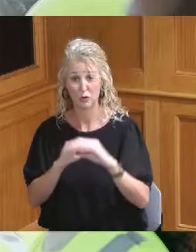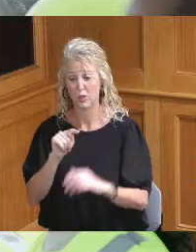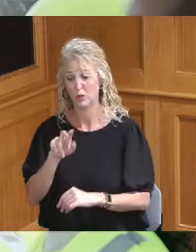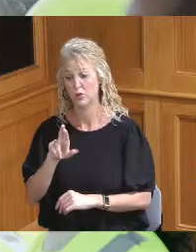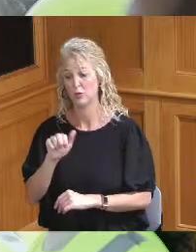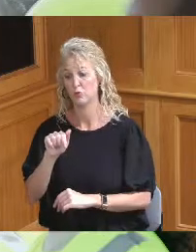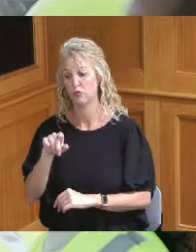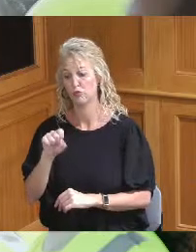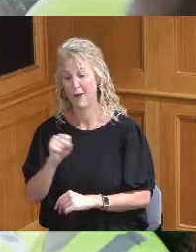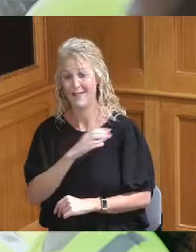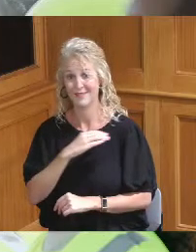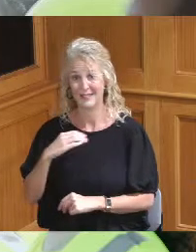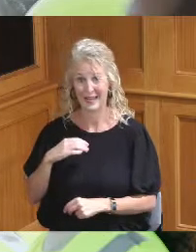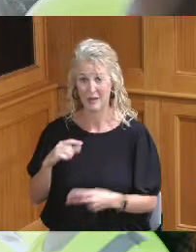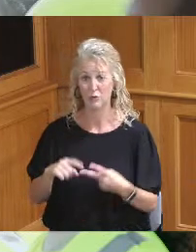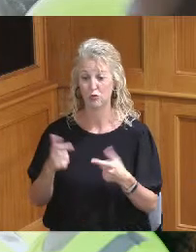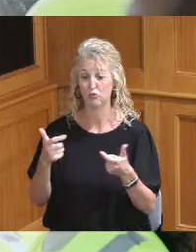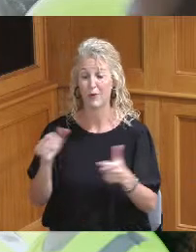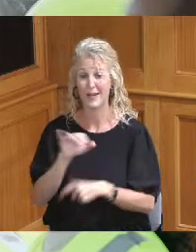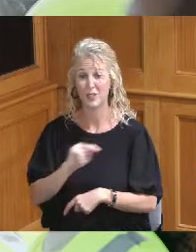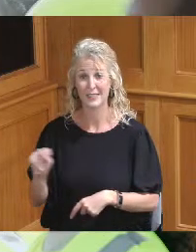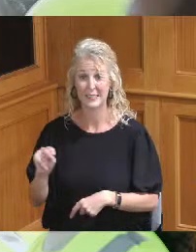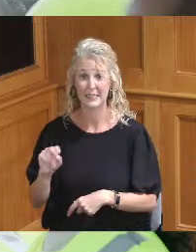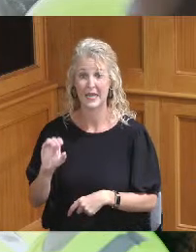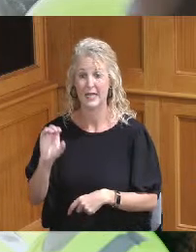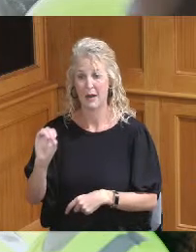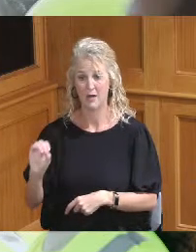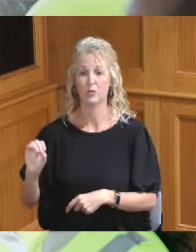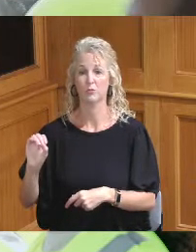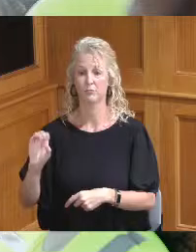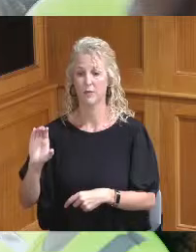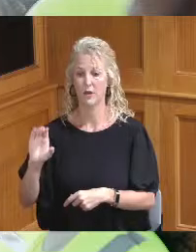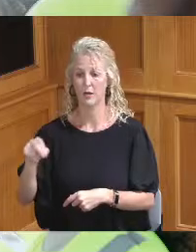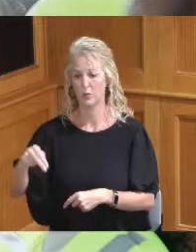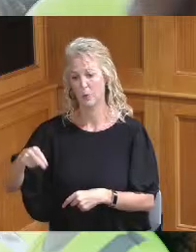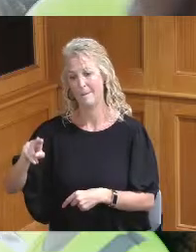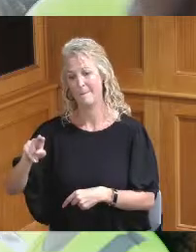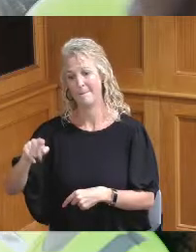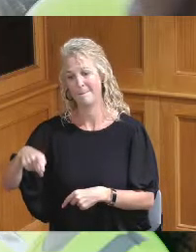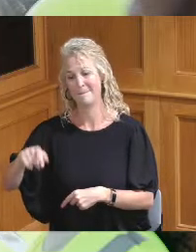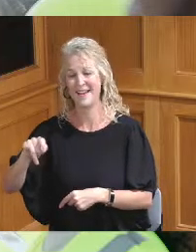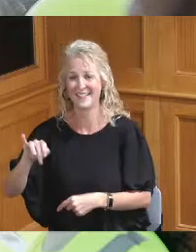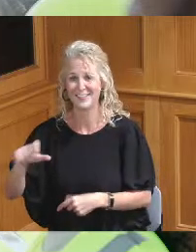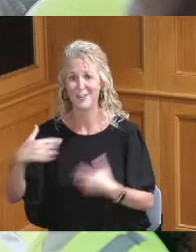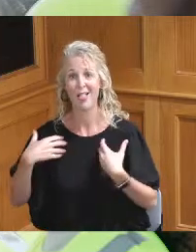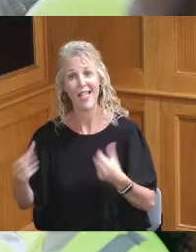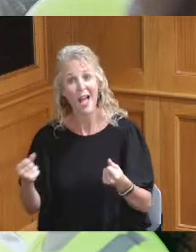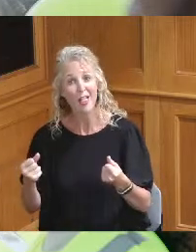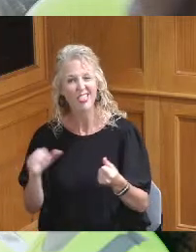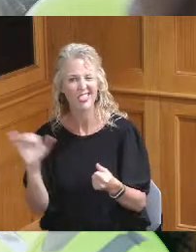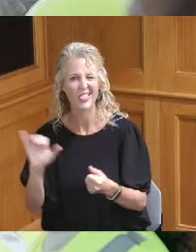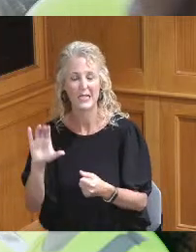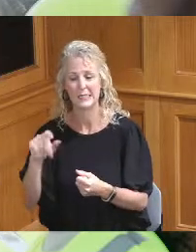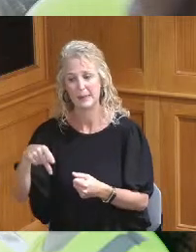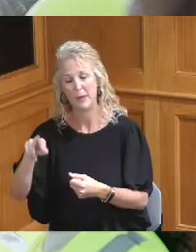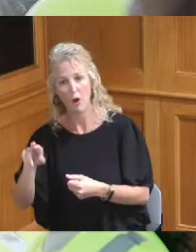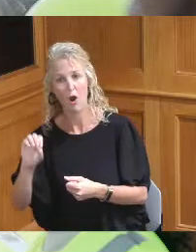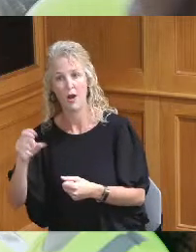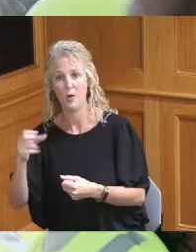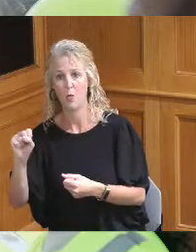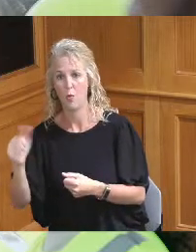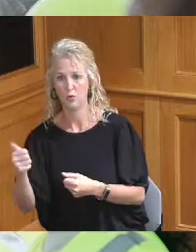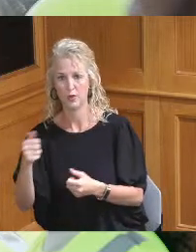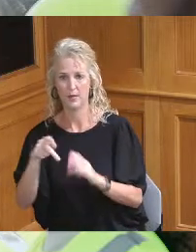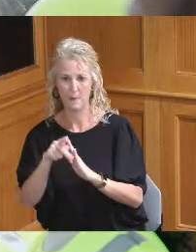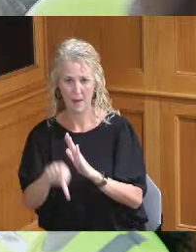Council, the Greater Cincinnati Occupational Health Center that provides the certifications for a CPR and OSHA 10, also